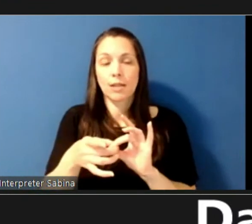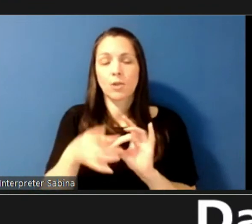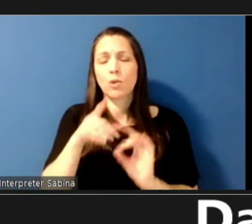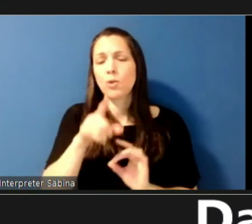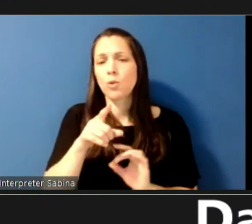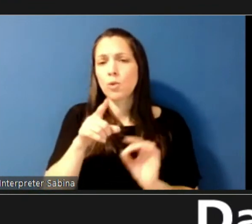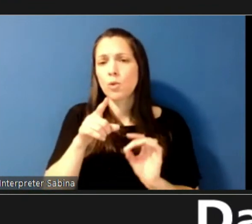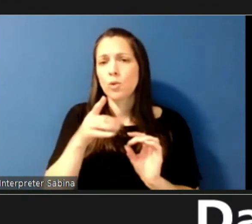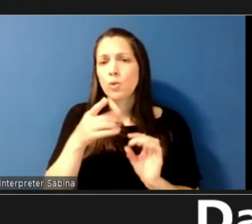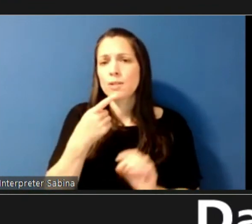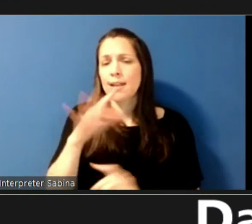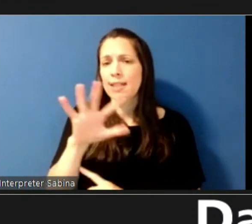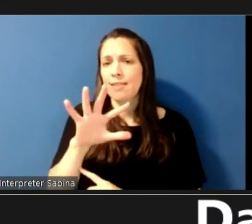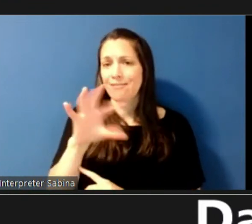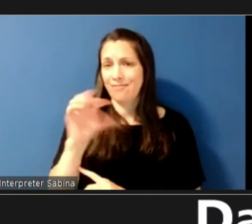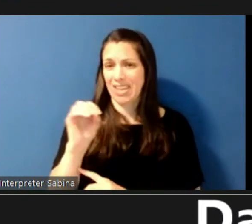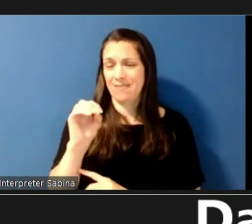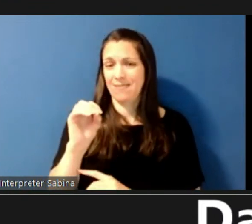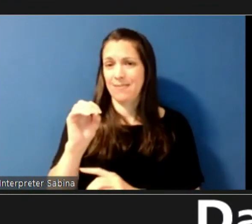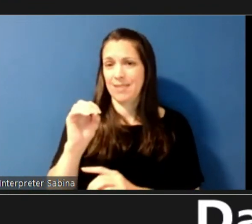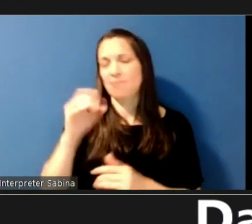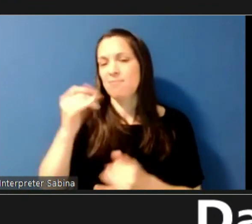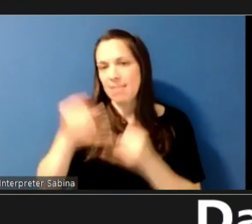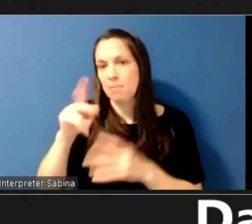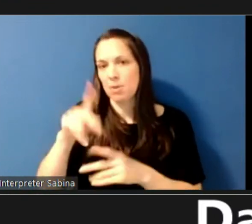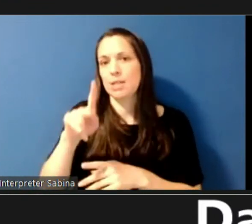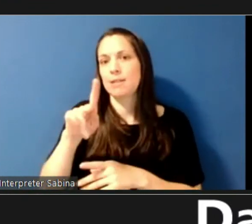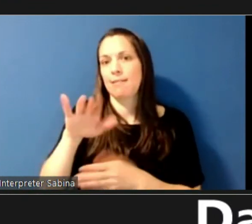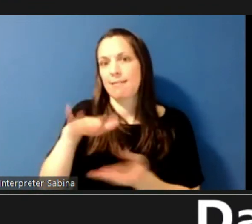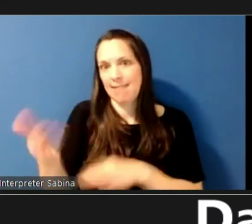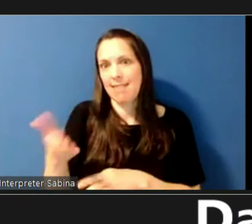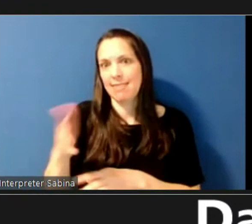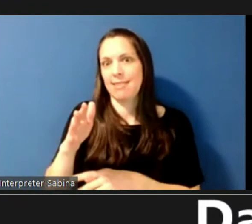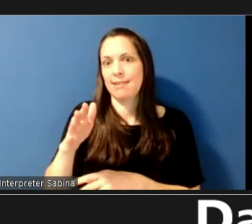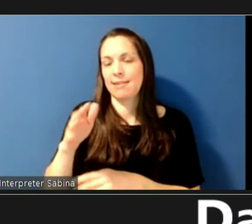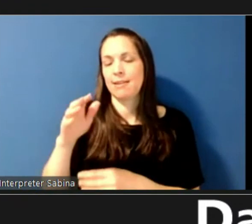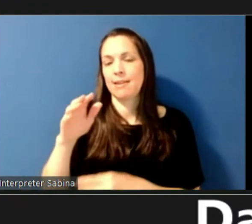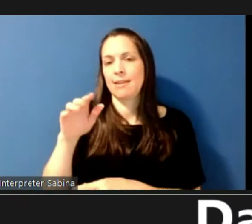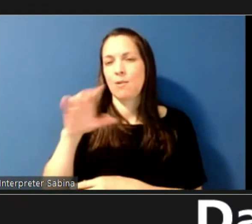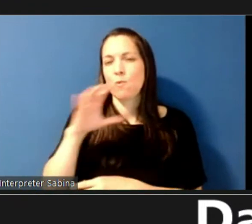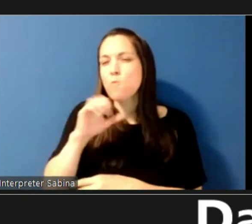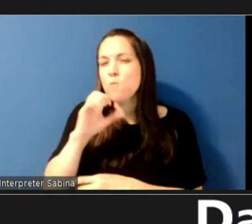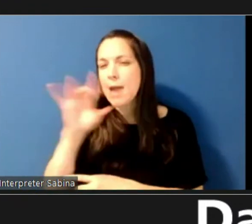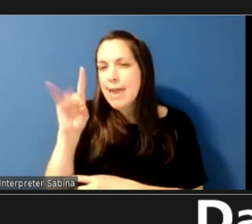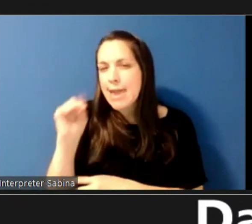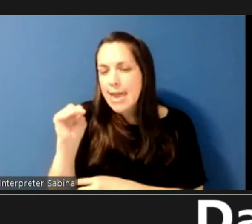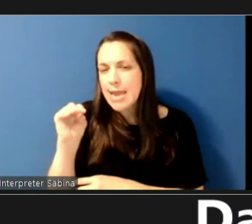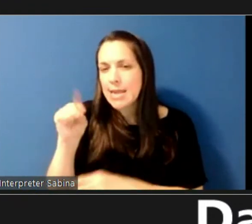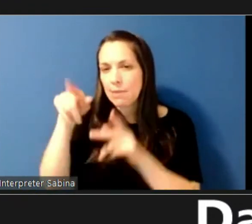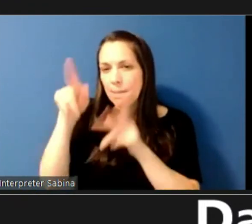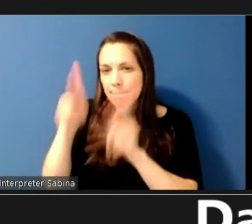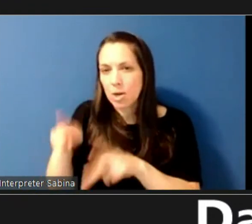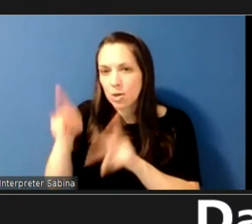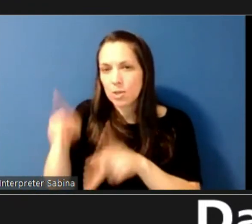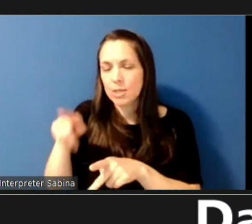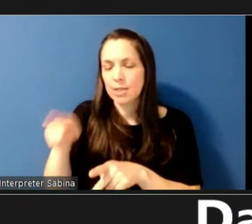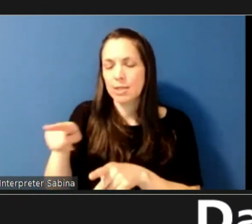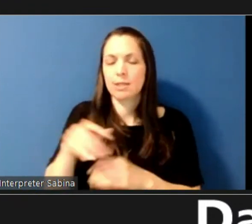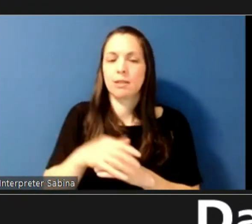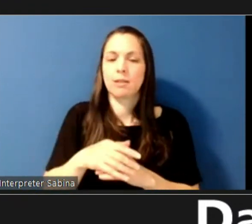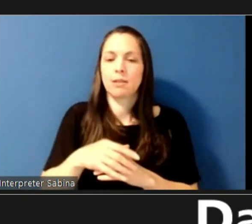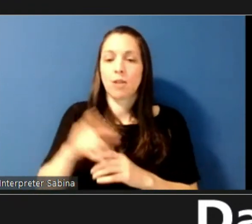50th death was a female that was over 80, that was in ICU for some time. Looking back at all